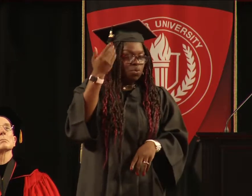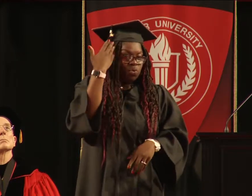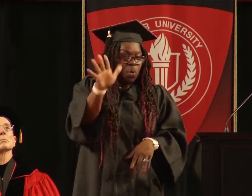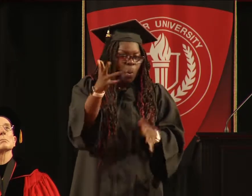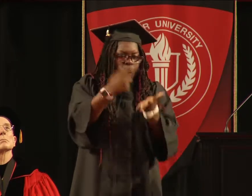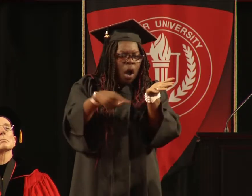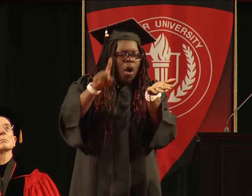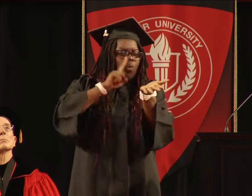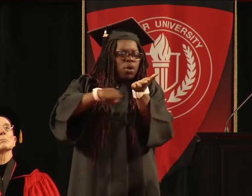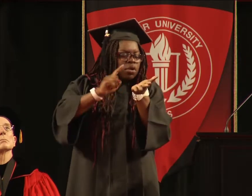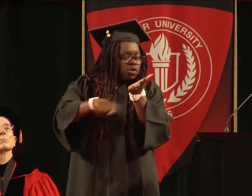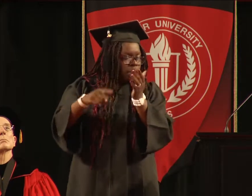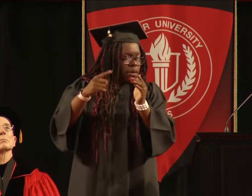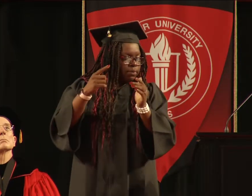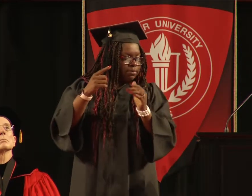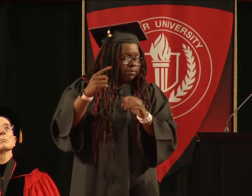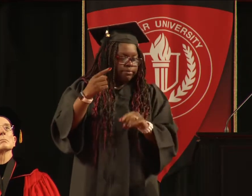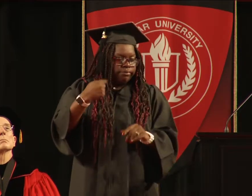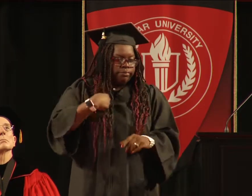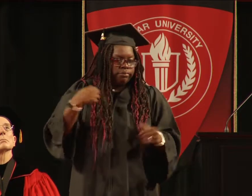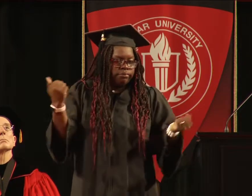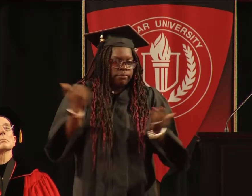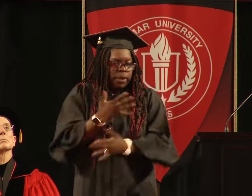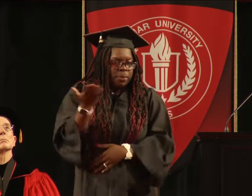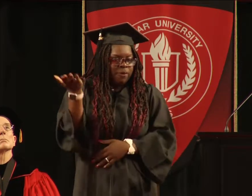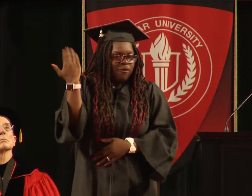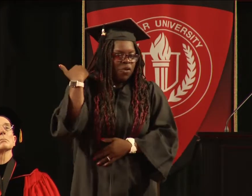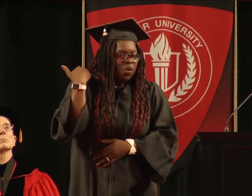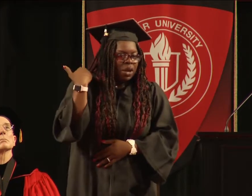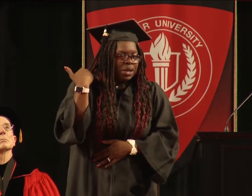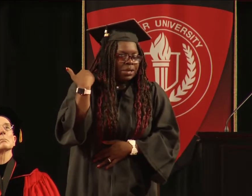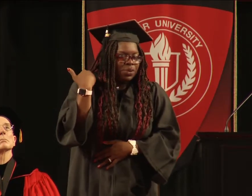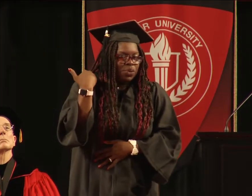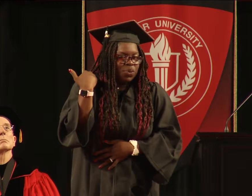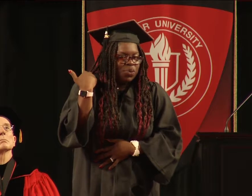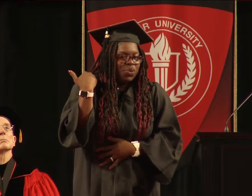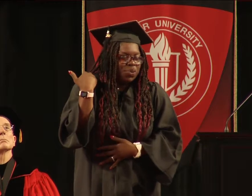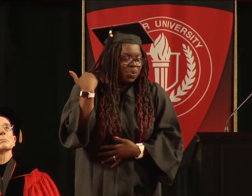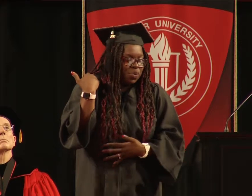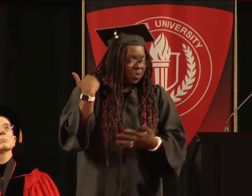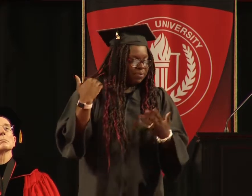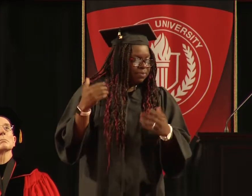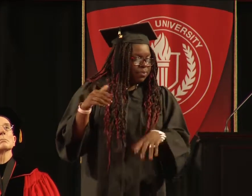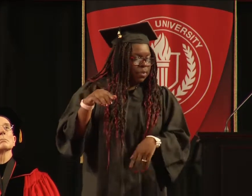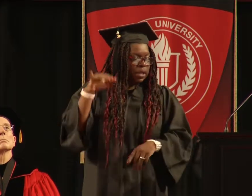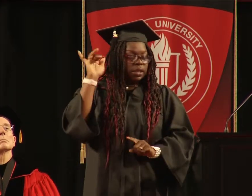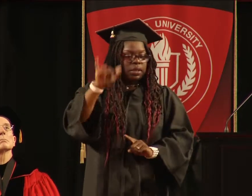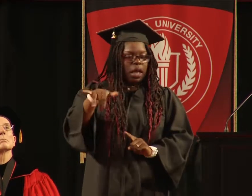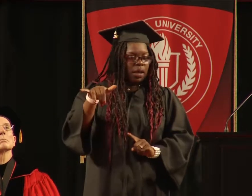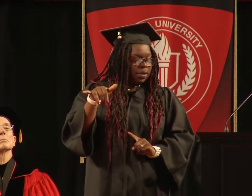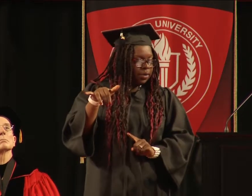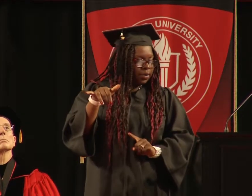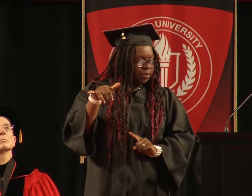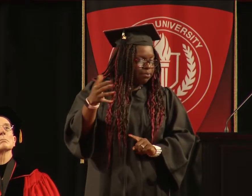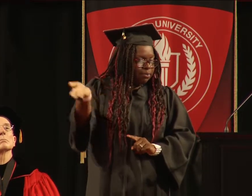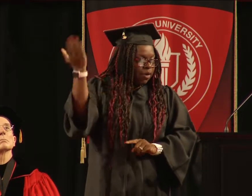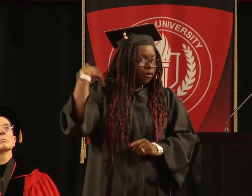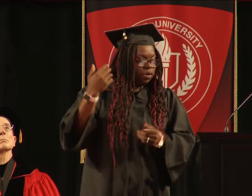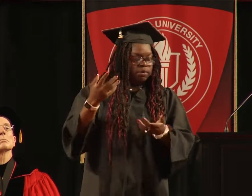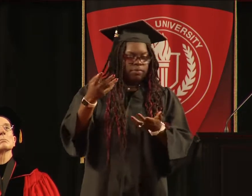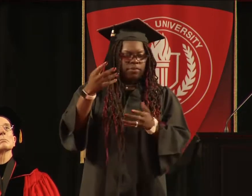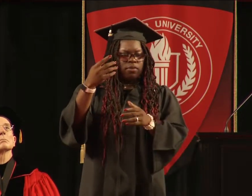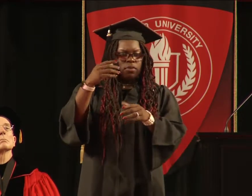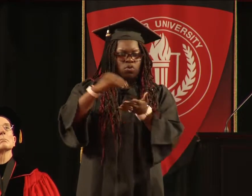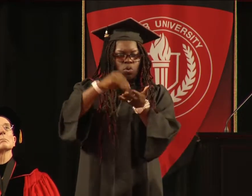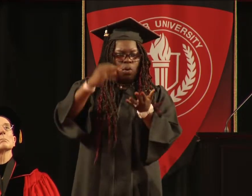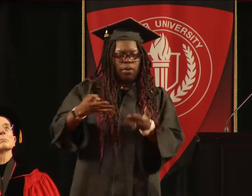with interpreter allies. And if you're not sure what that is, it had to do with research, which